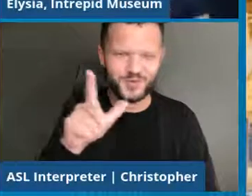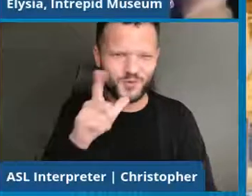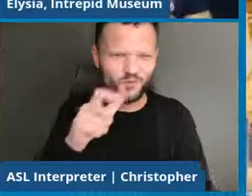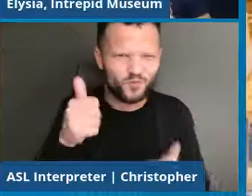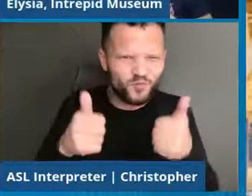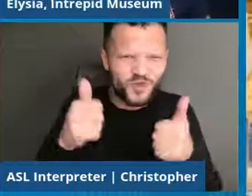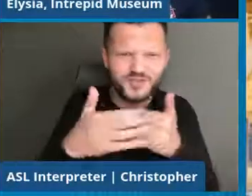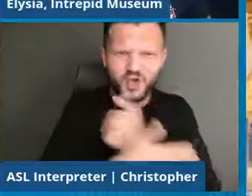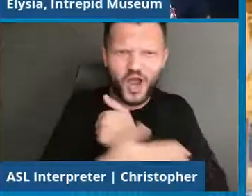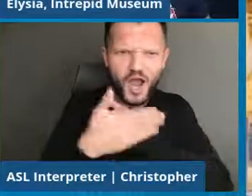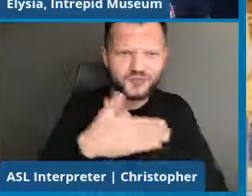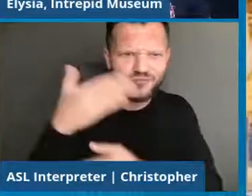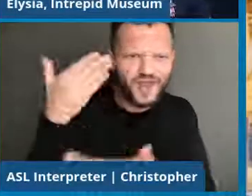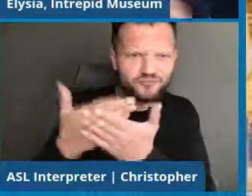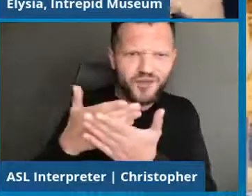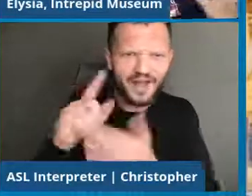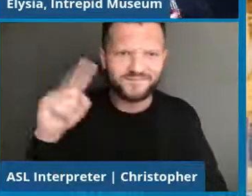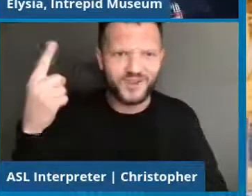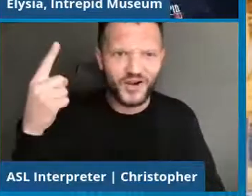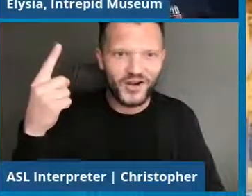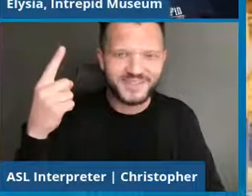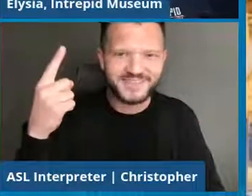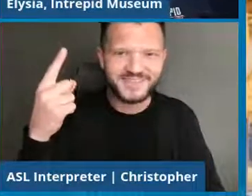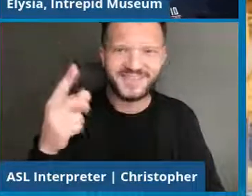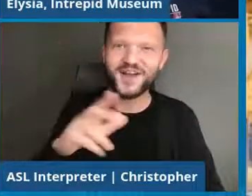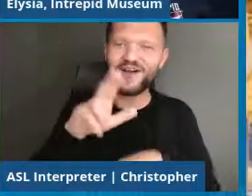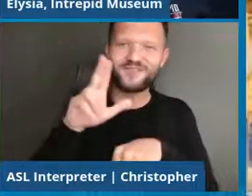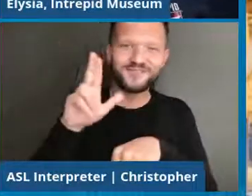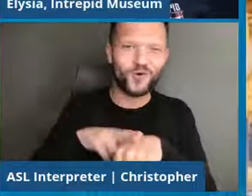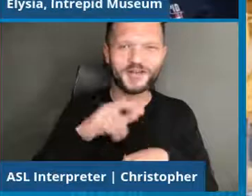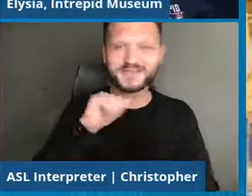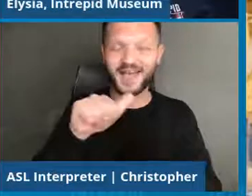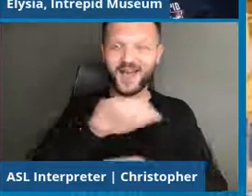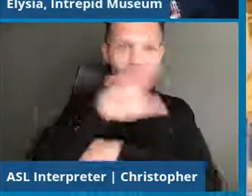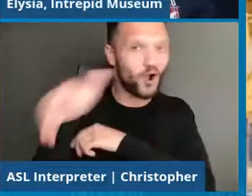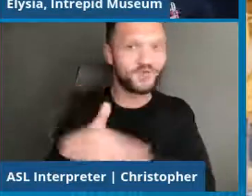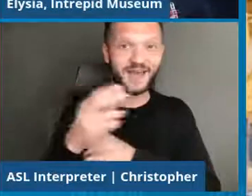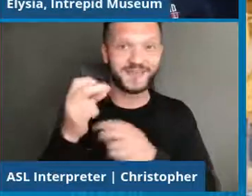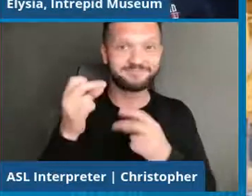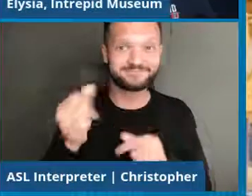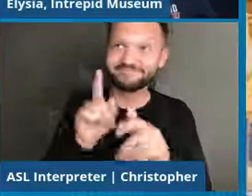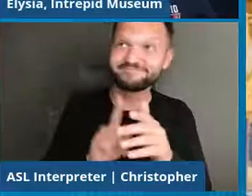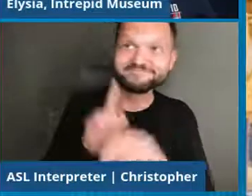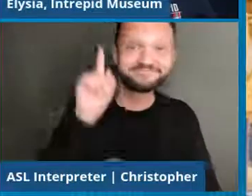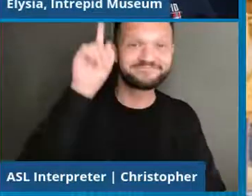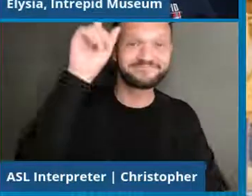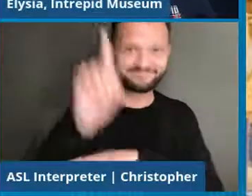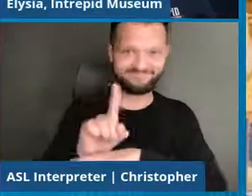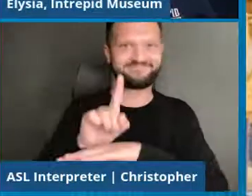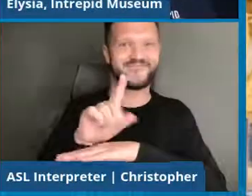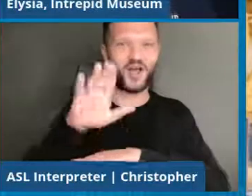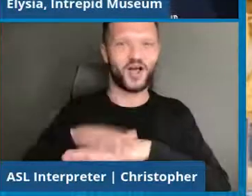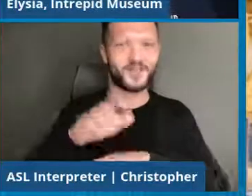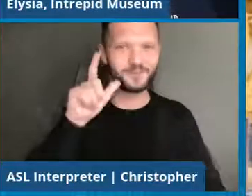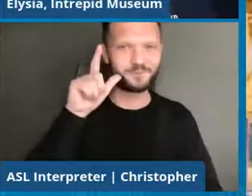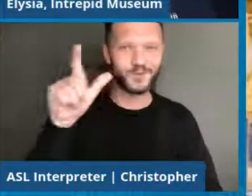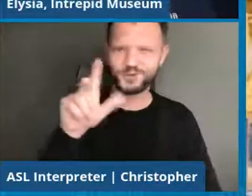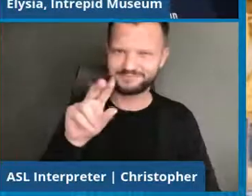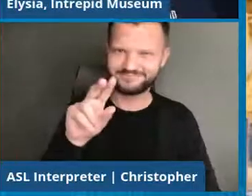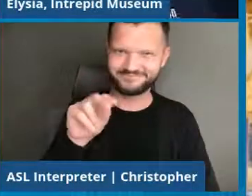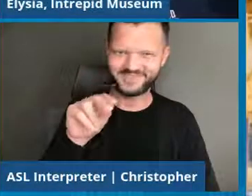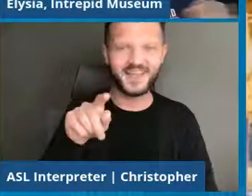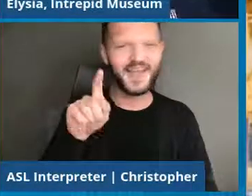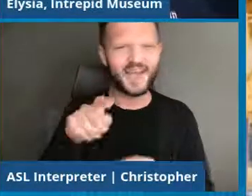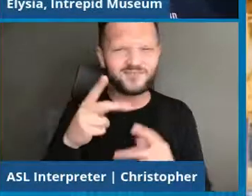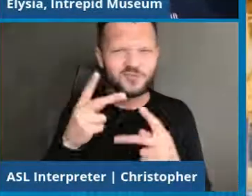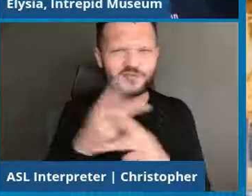first before you get there, right? You don't just roll out of bed and end up on the moon. So you have to figure out things like how to launch, right?